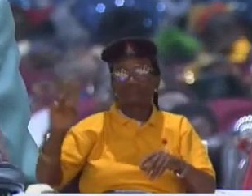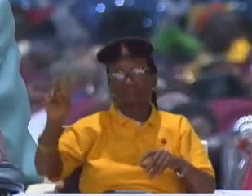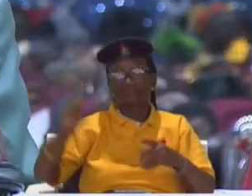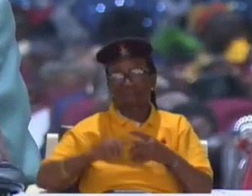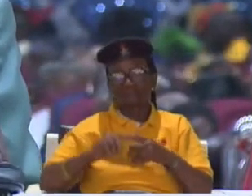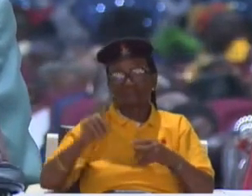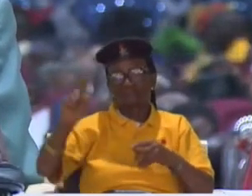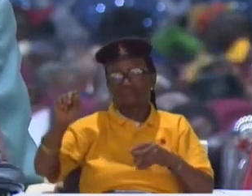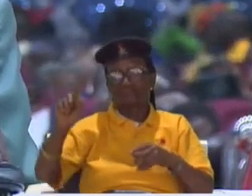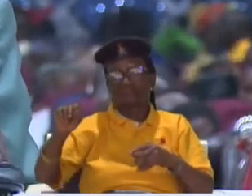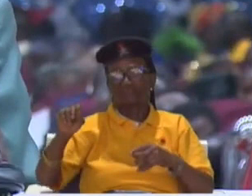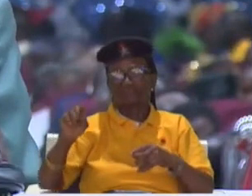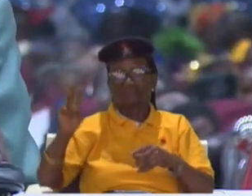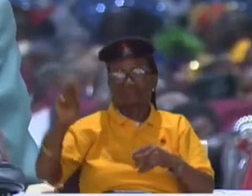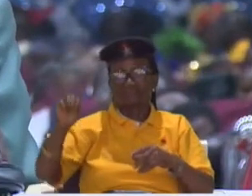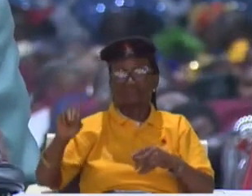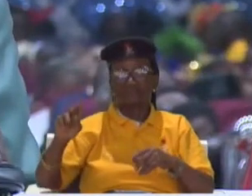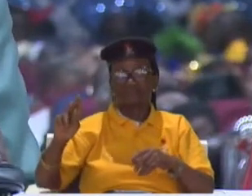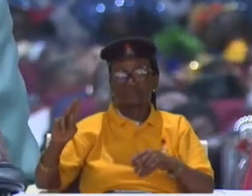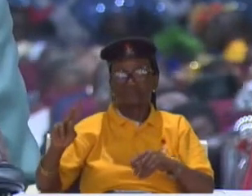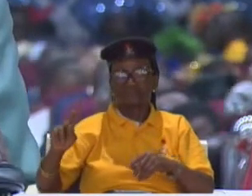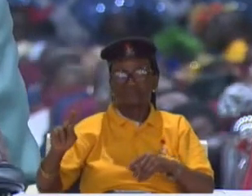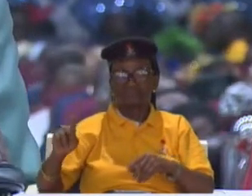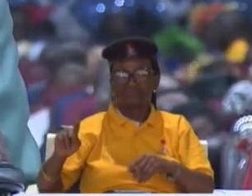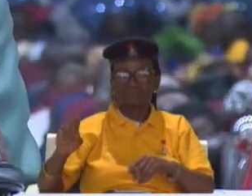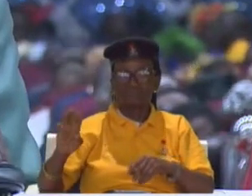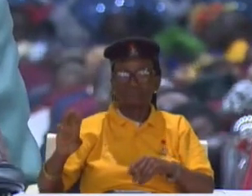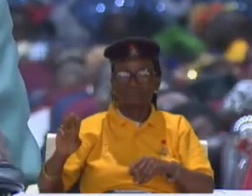20, Mark 5, 2 to